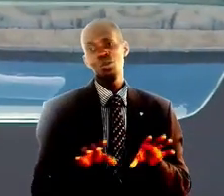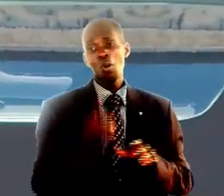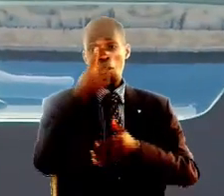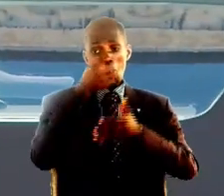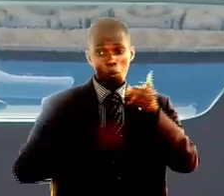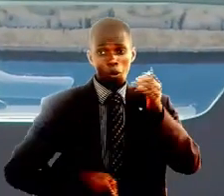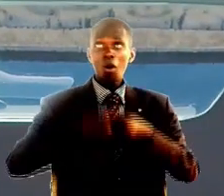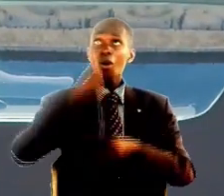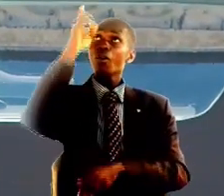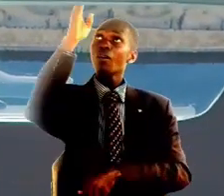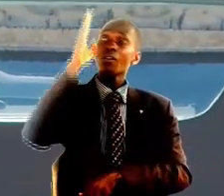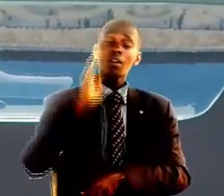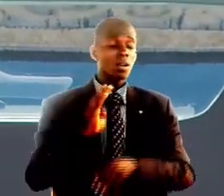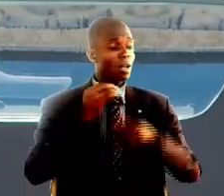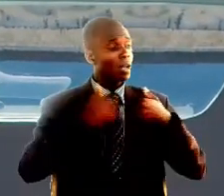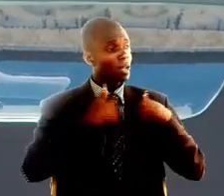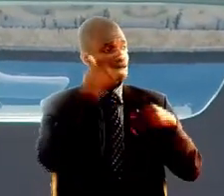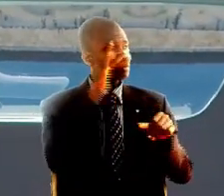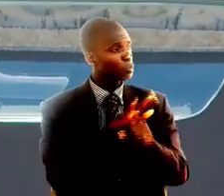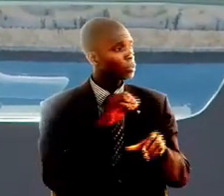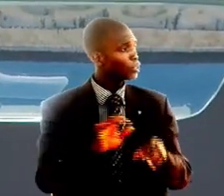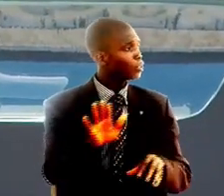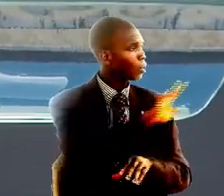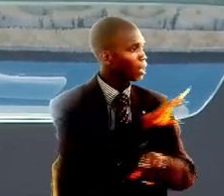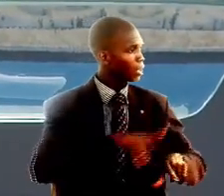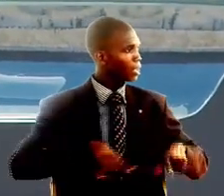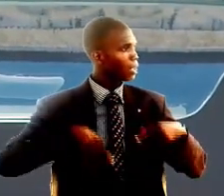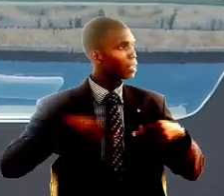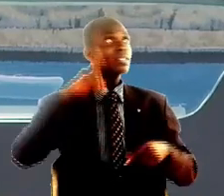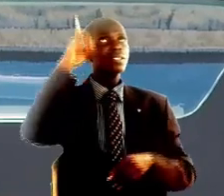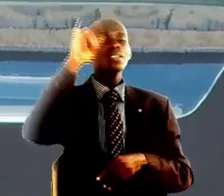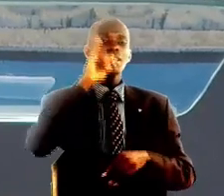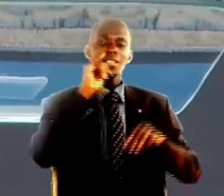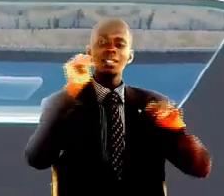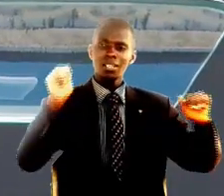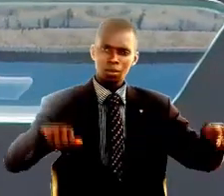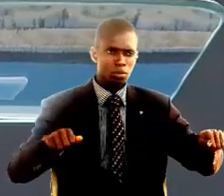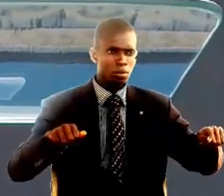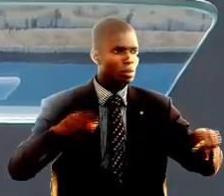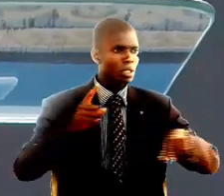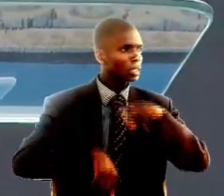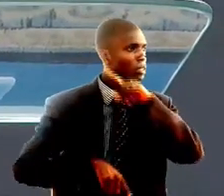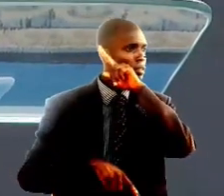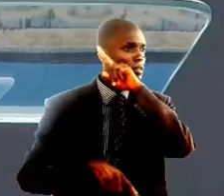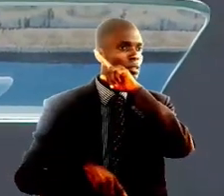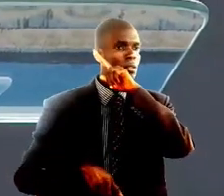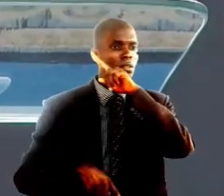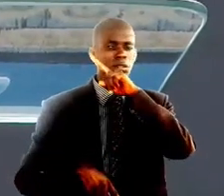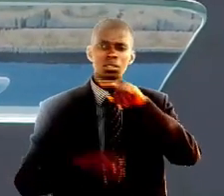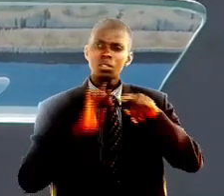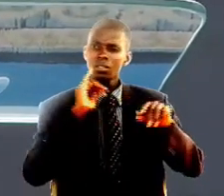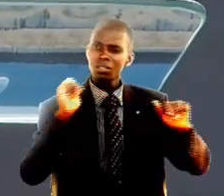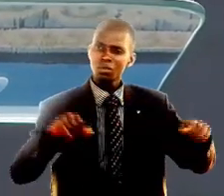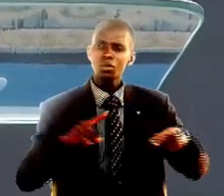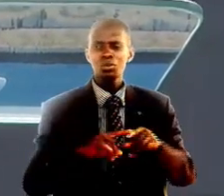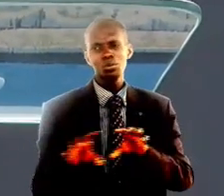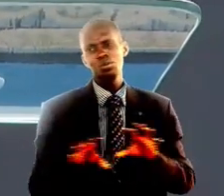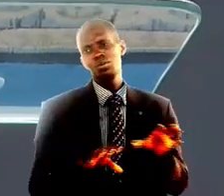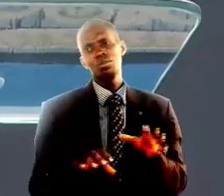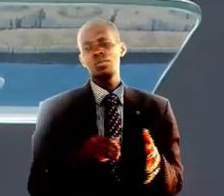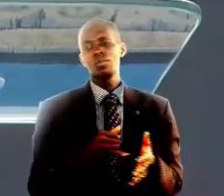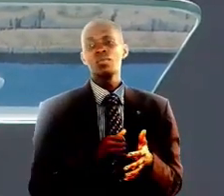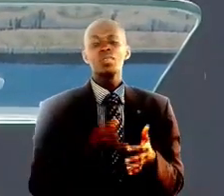has promised in your life is able. Able to perform. It